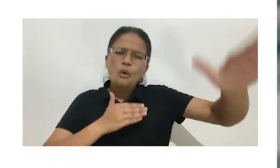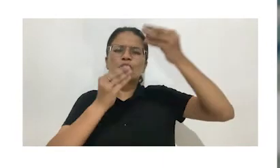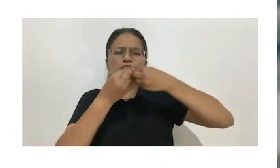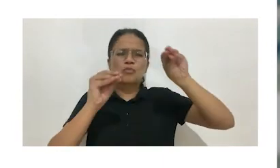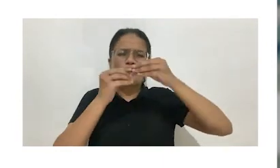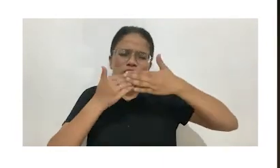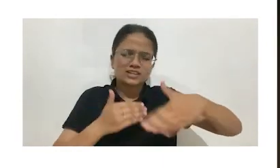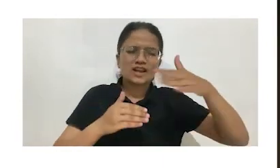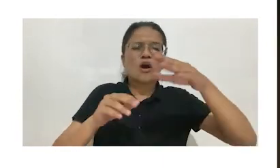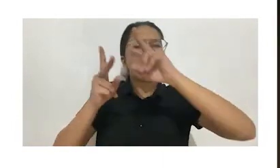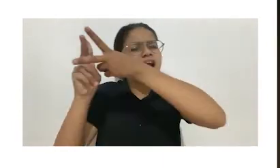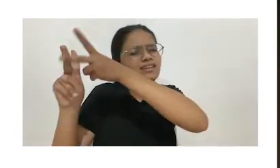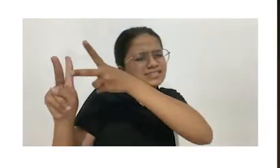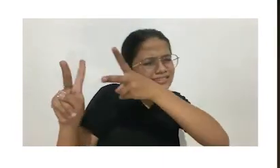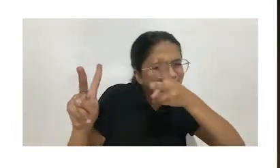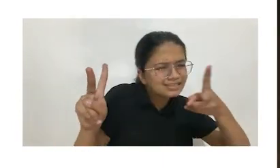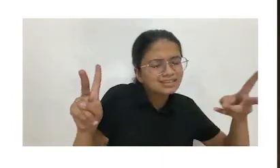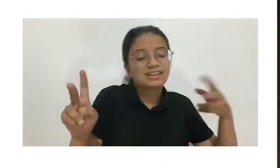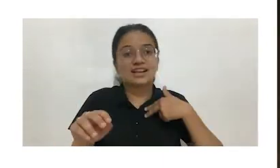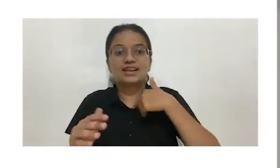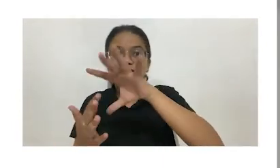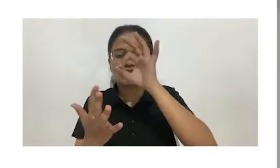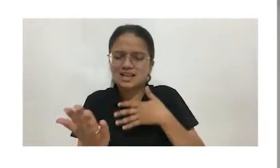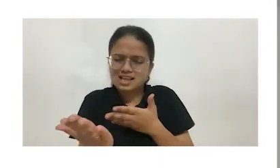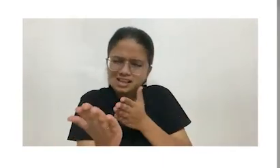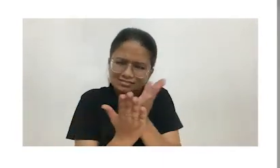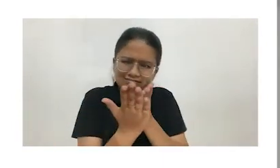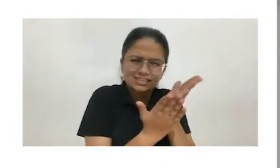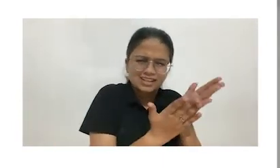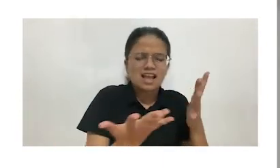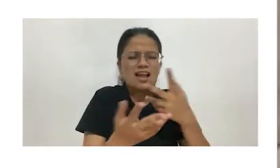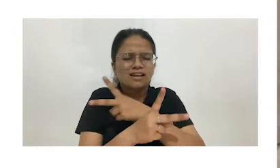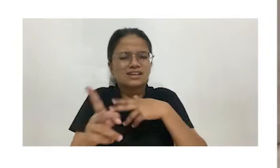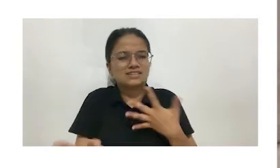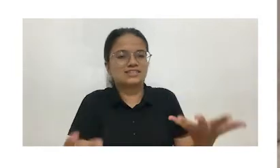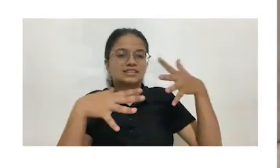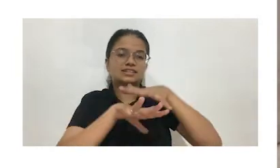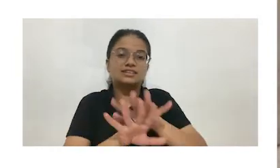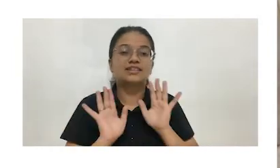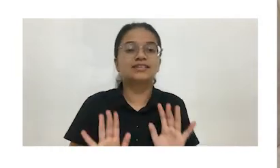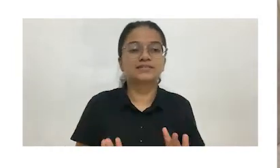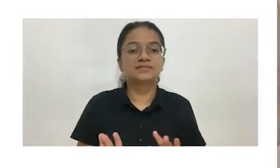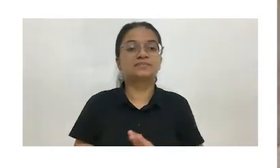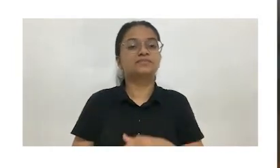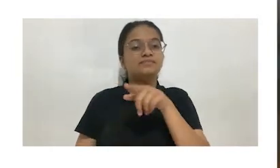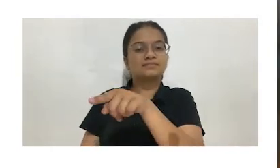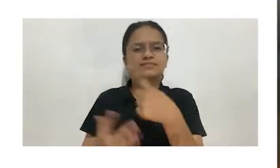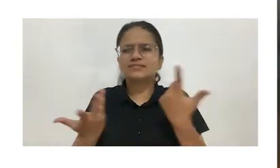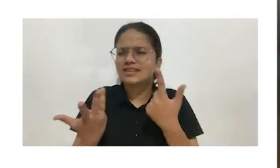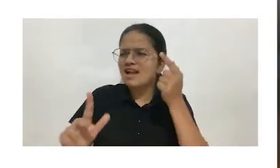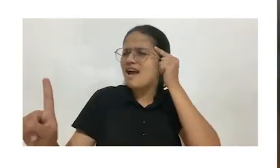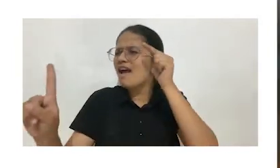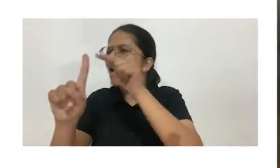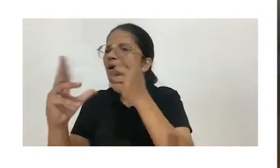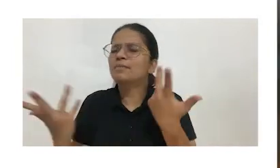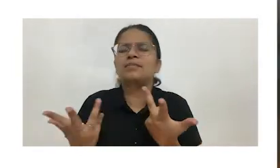the existing or the old school of categorization that existed and to find newer narratives. Because what we're trying to do is to collapse hierarchies between